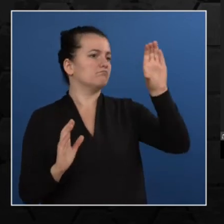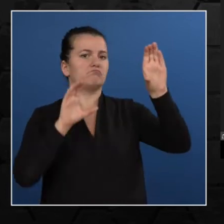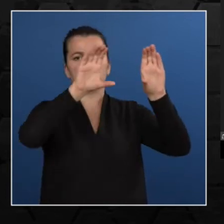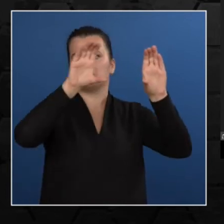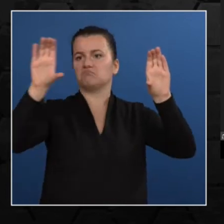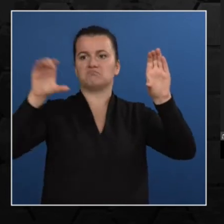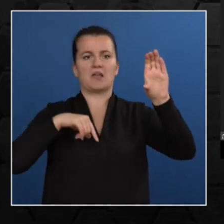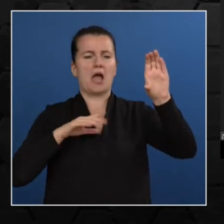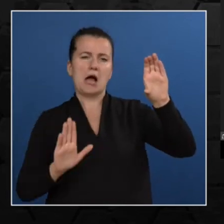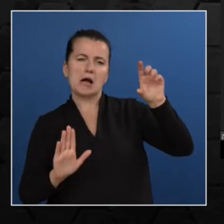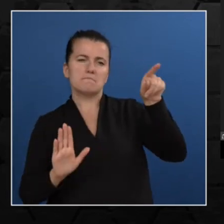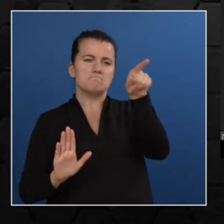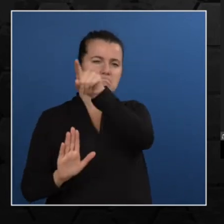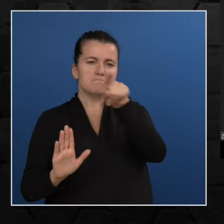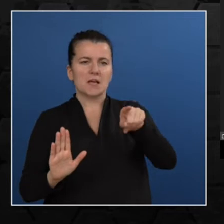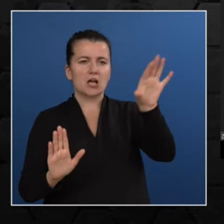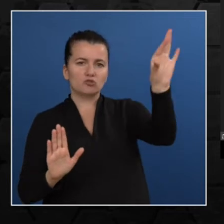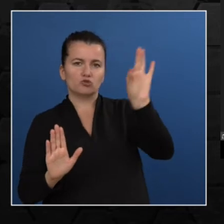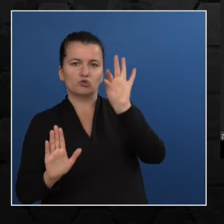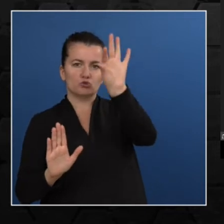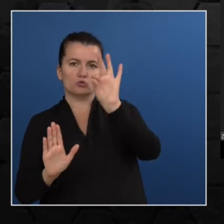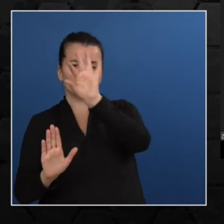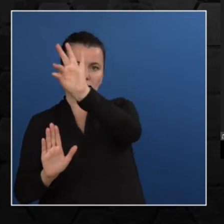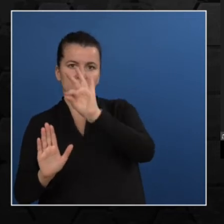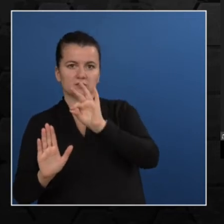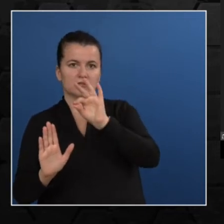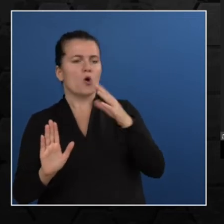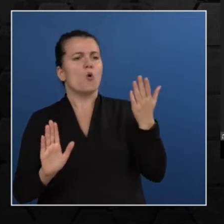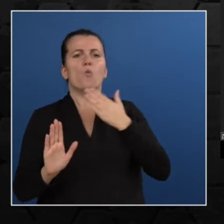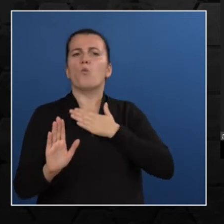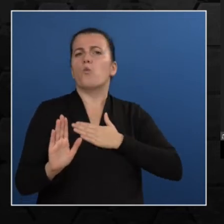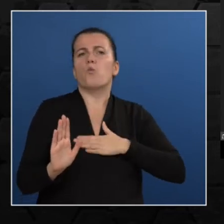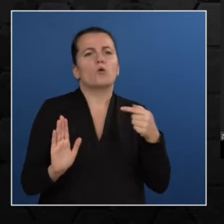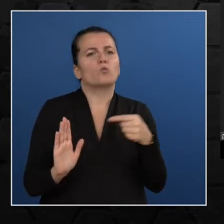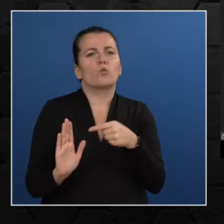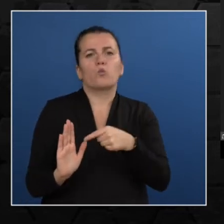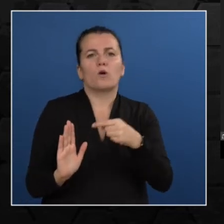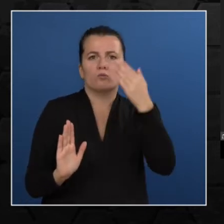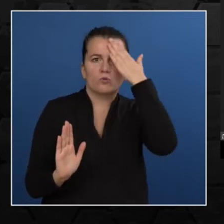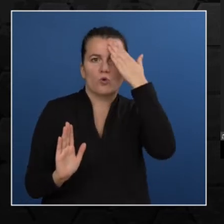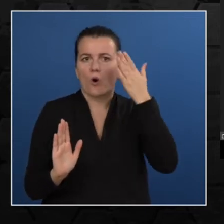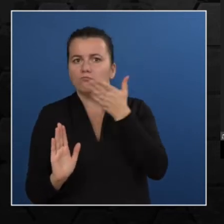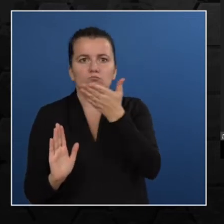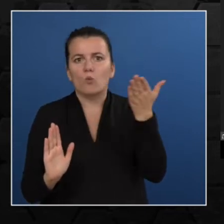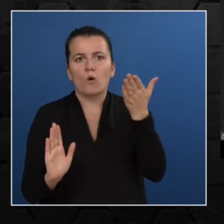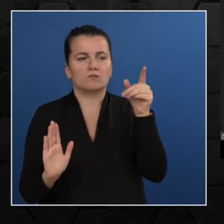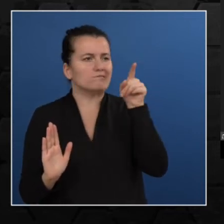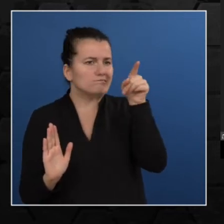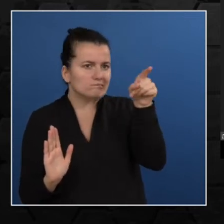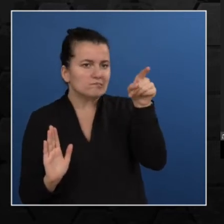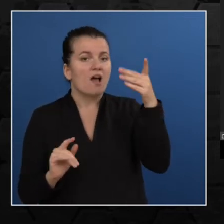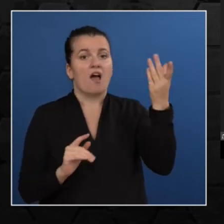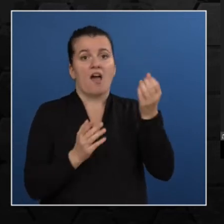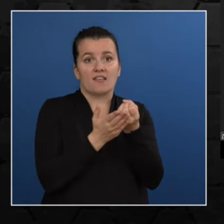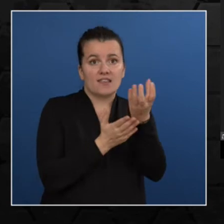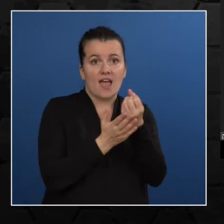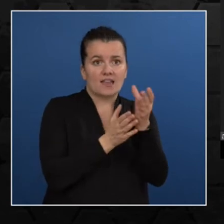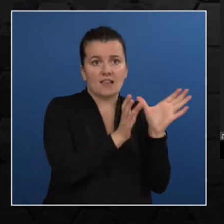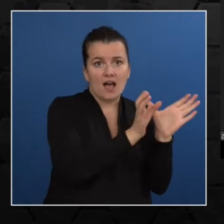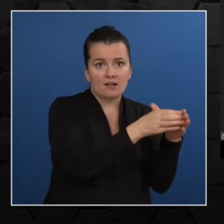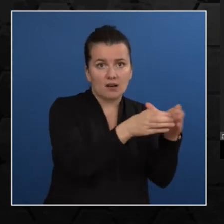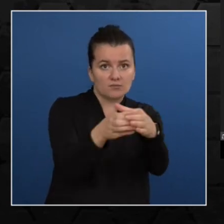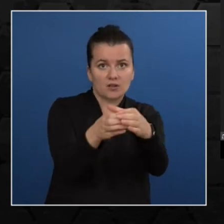to your project, then you have to choose the scenario which you want to do. So now there's data classification, value prediction,